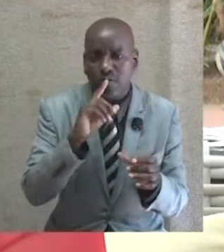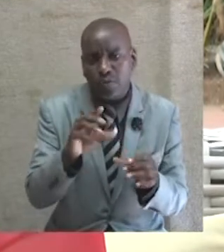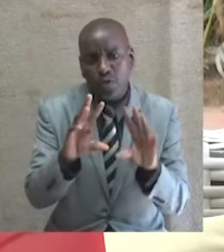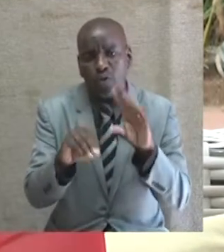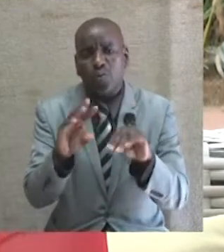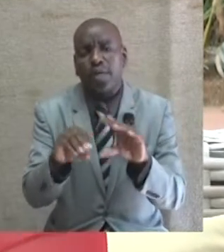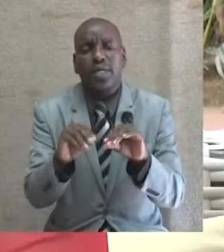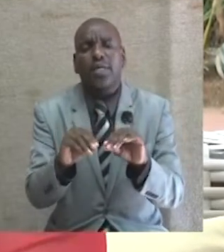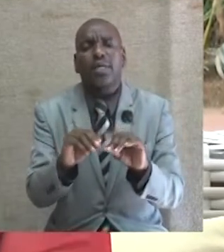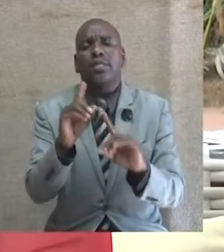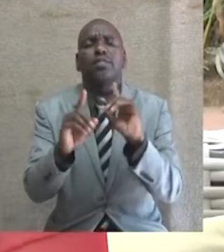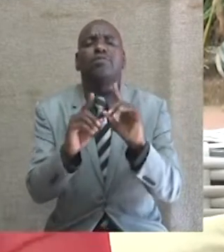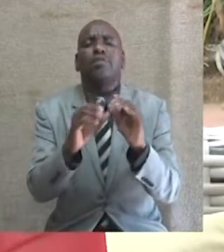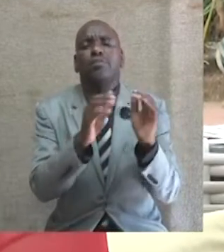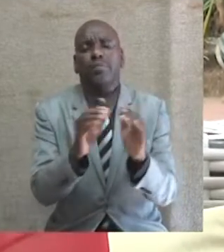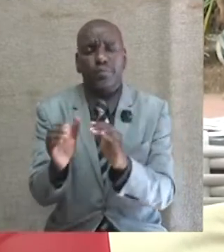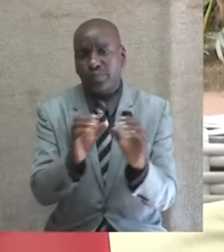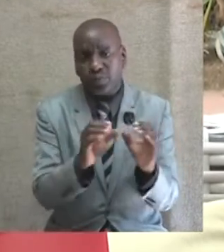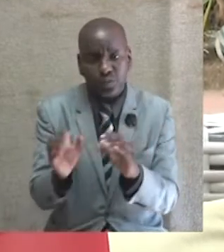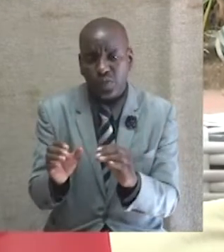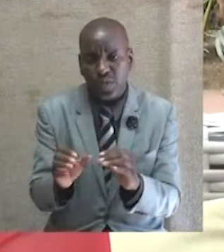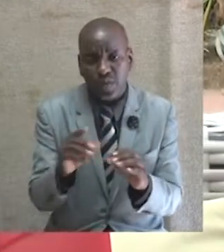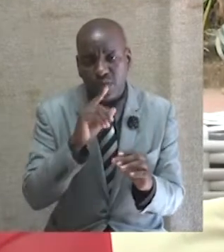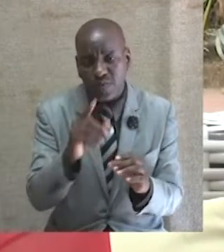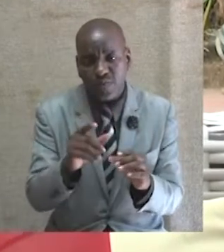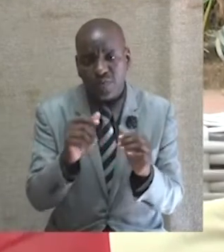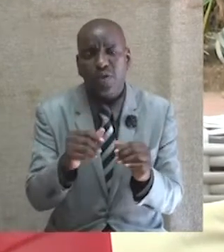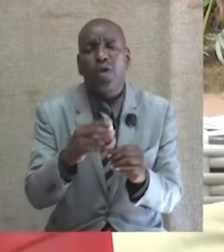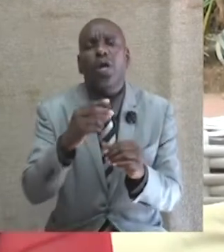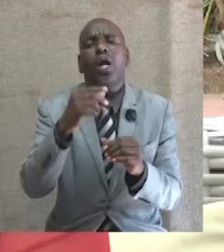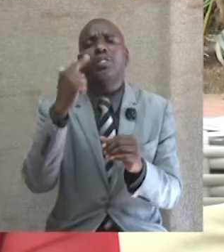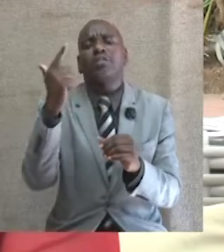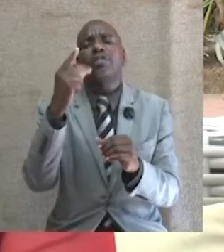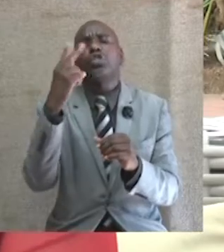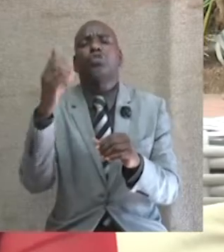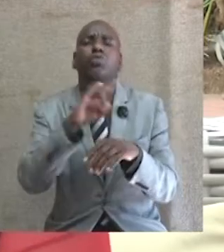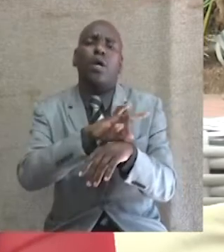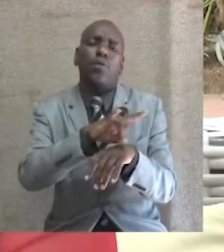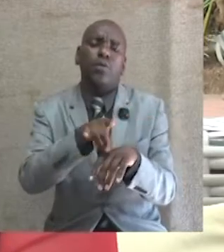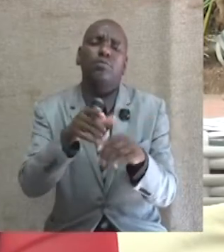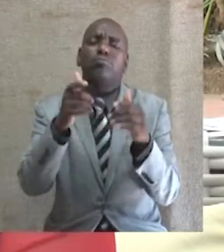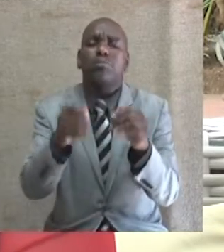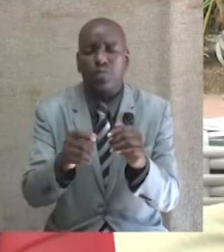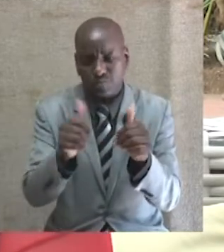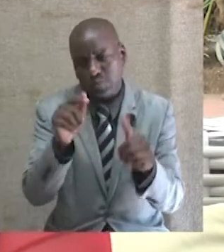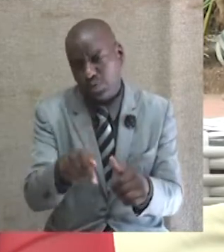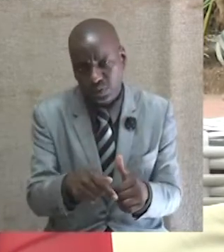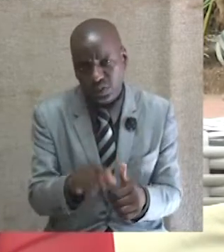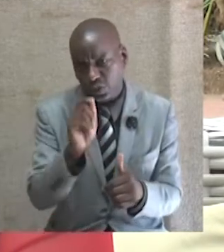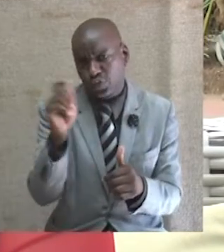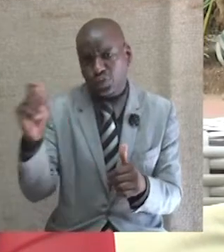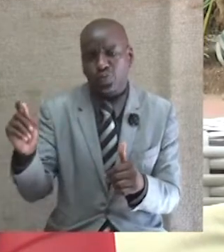organizations probably working in those particular districts to make sure that at least the 72-hour period is well taken care